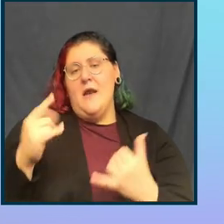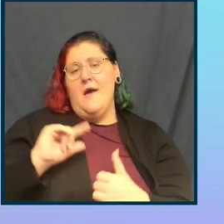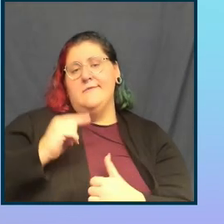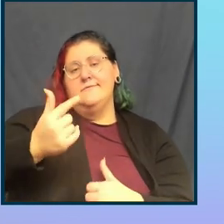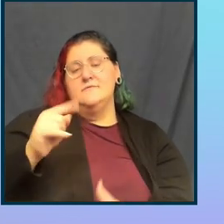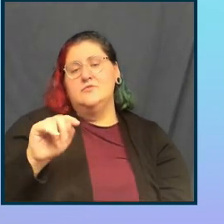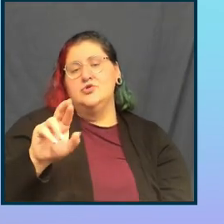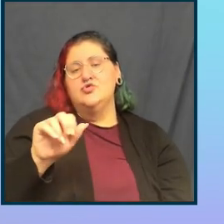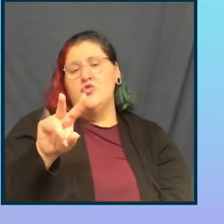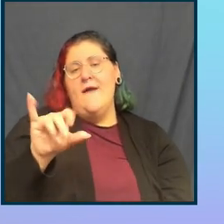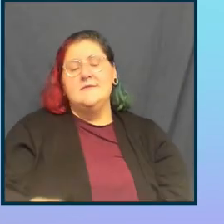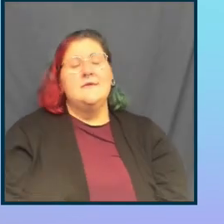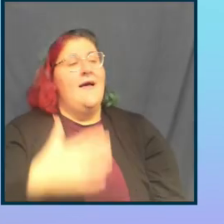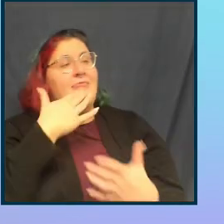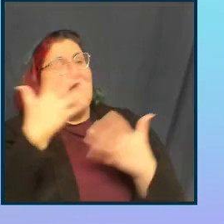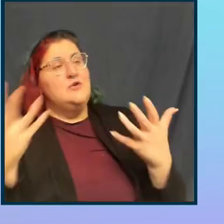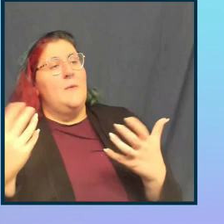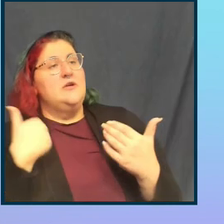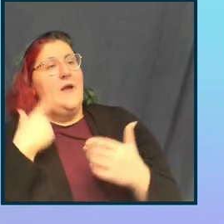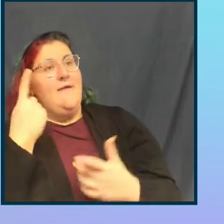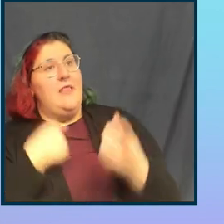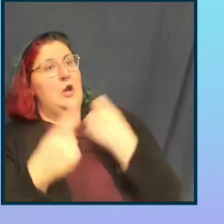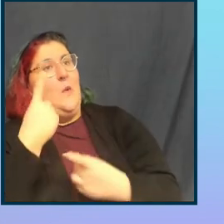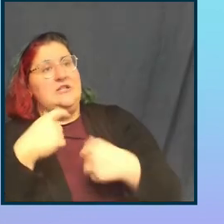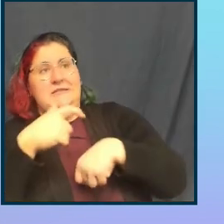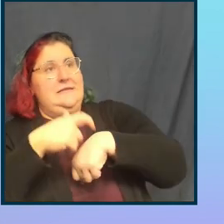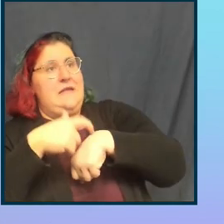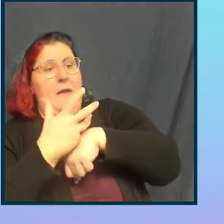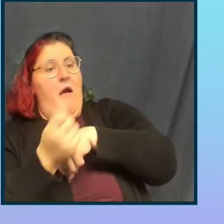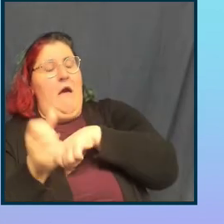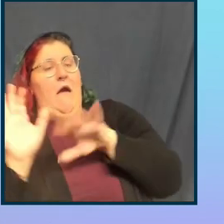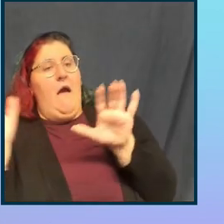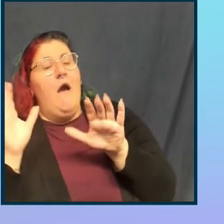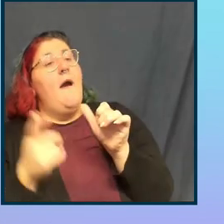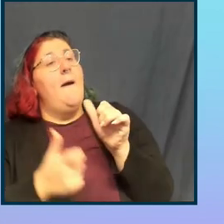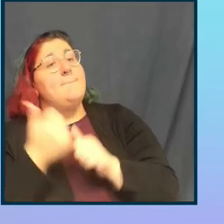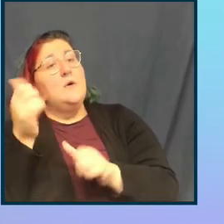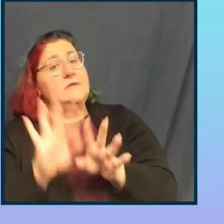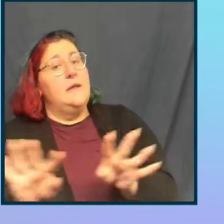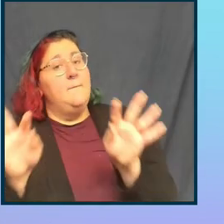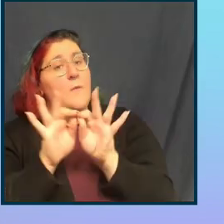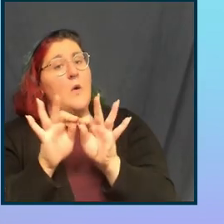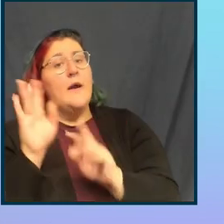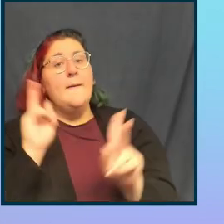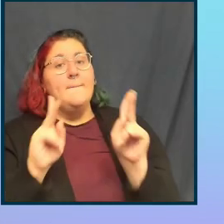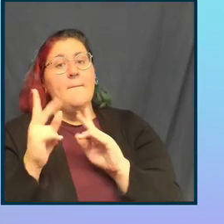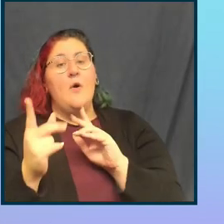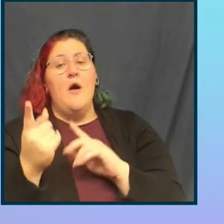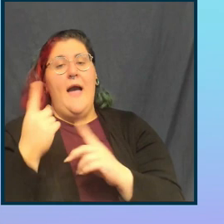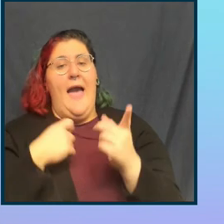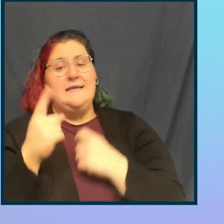Rachel. We have a lot of questions and not a lot of time to get into them. First and foremost, there's been a lot of people asking for access to the slide